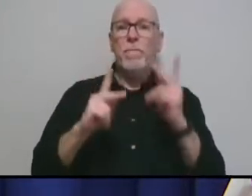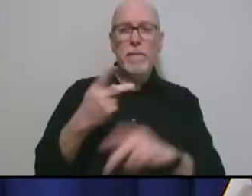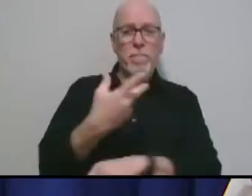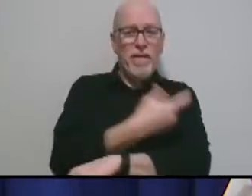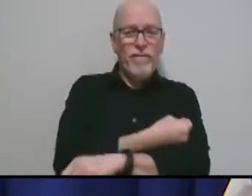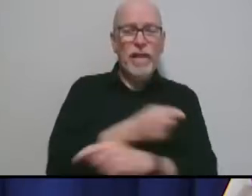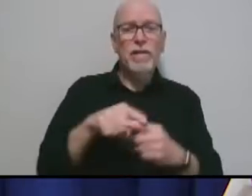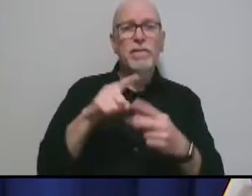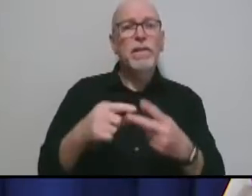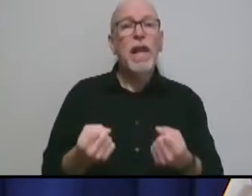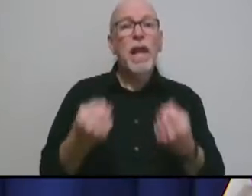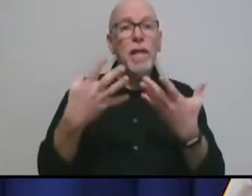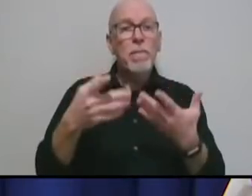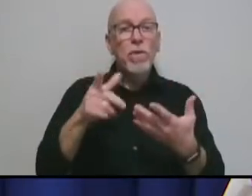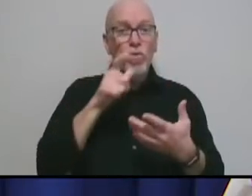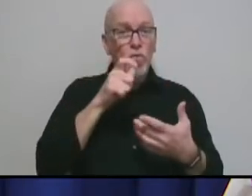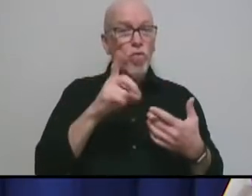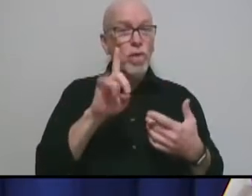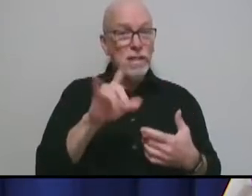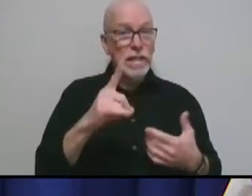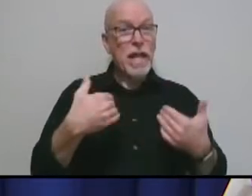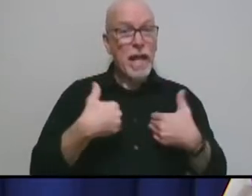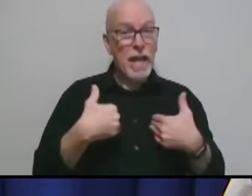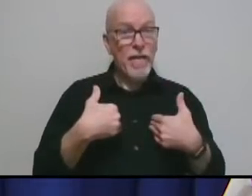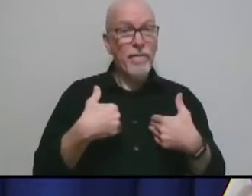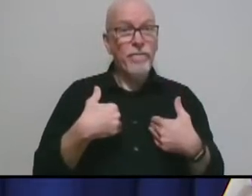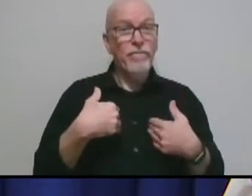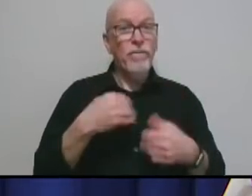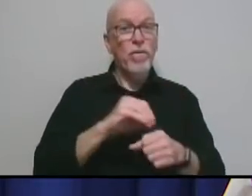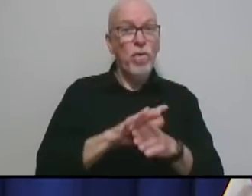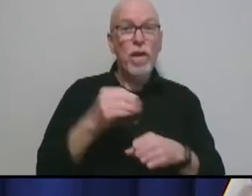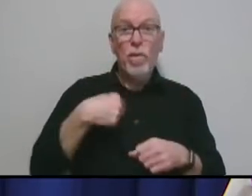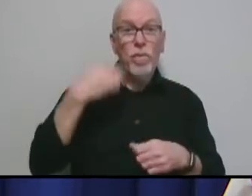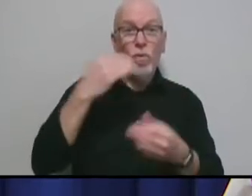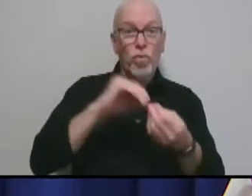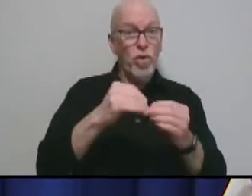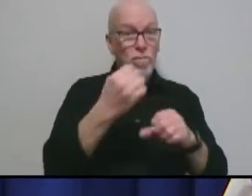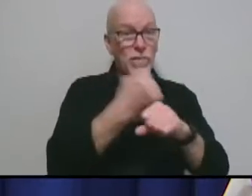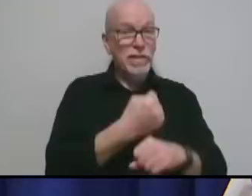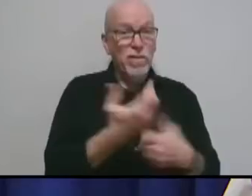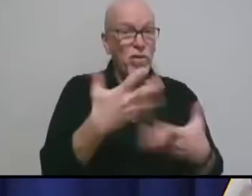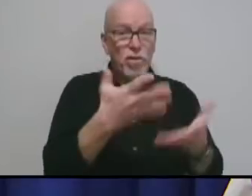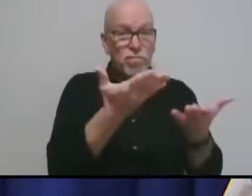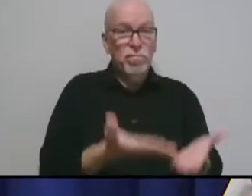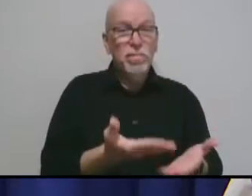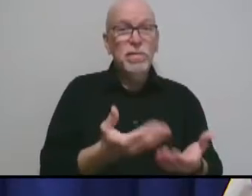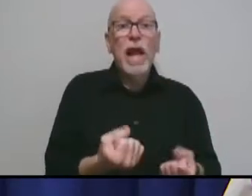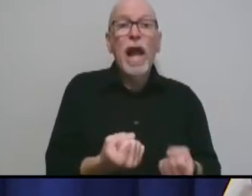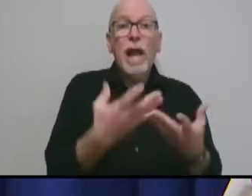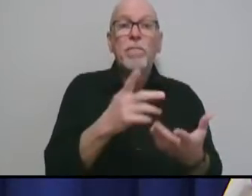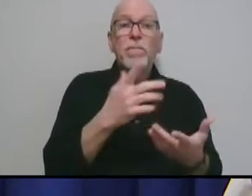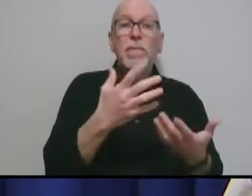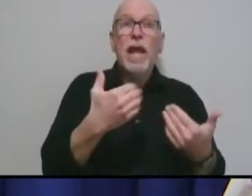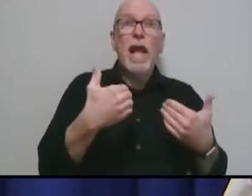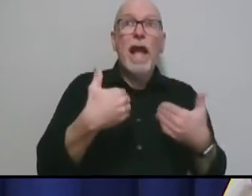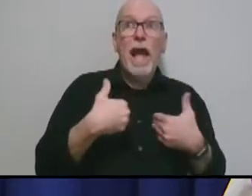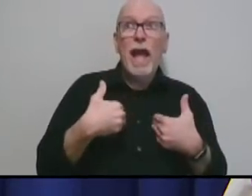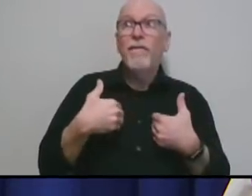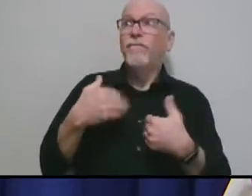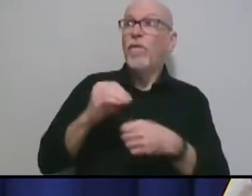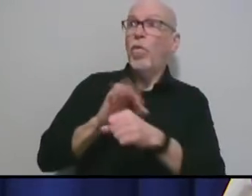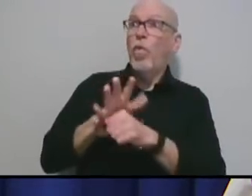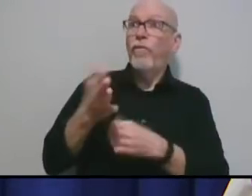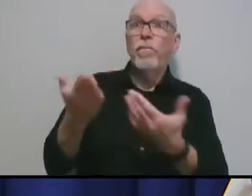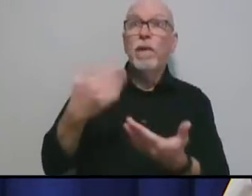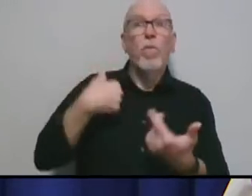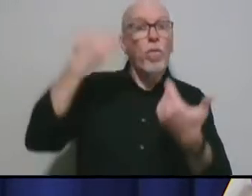people who have had it, by the way, and we know that number, that the actual people who have had it that we don't know could be maybe twice.